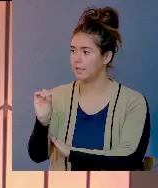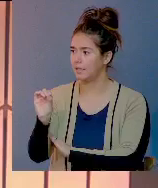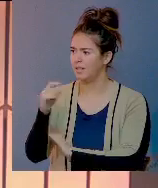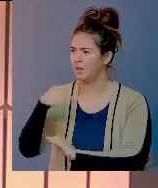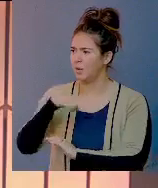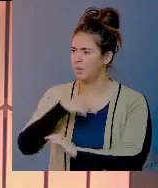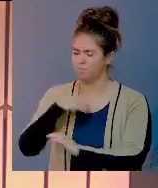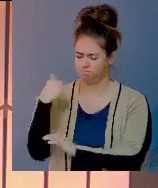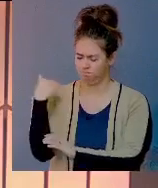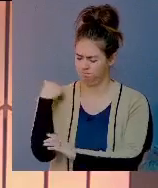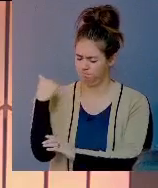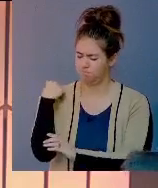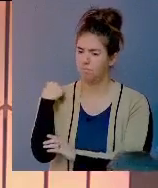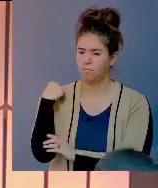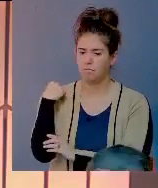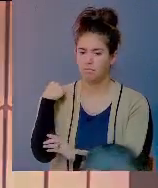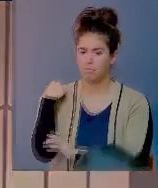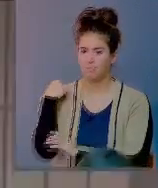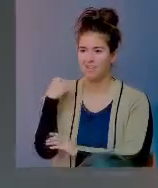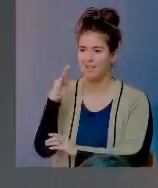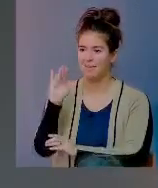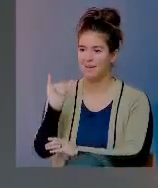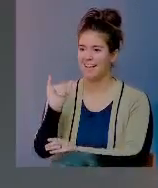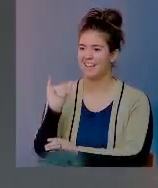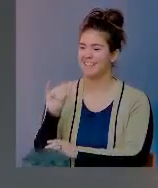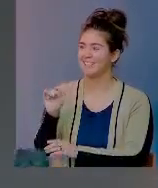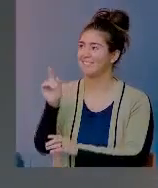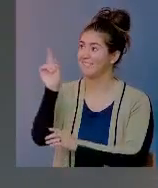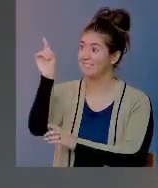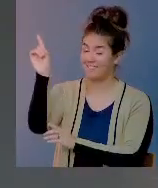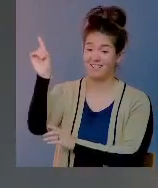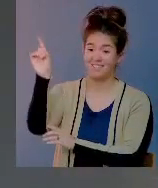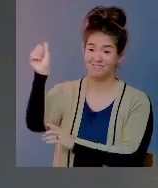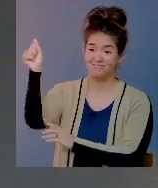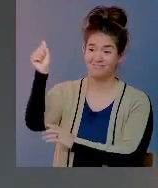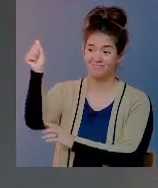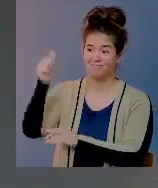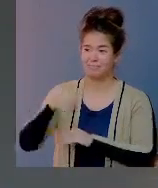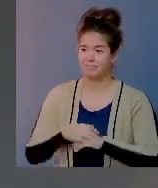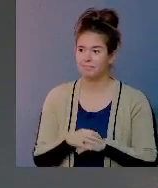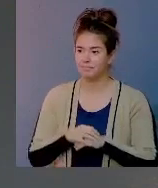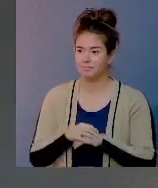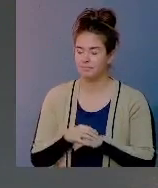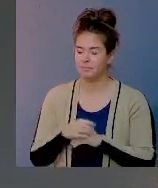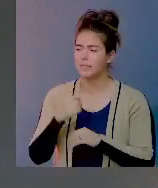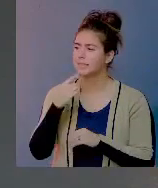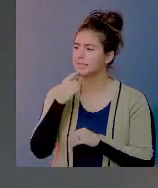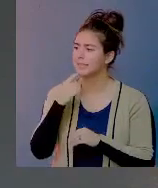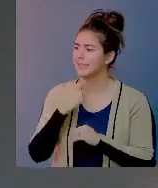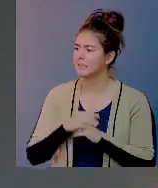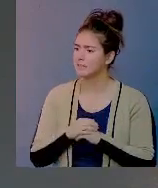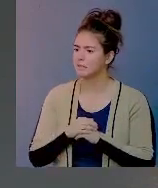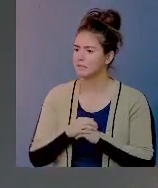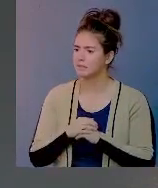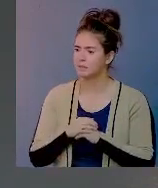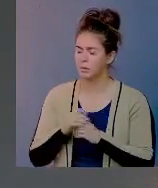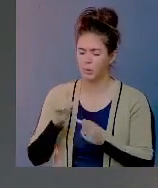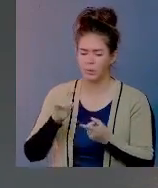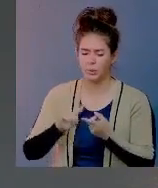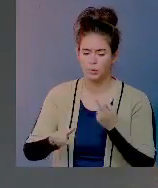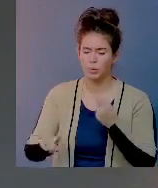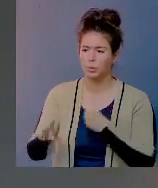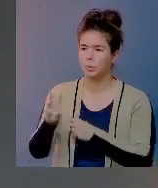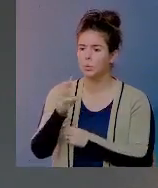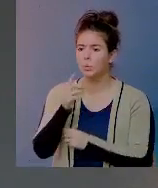by God himself. He says, "To whom will you compare me? And who is